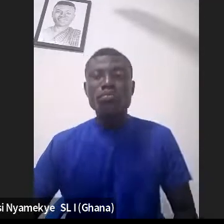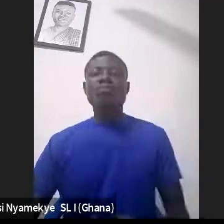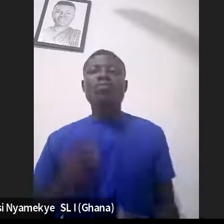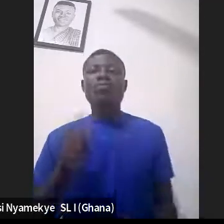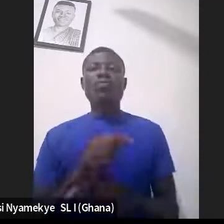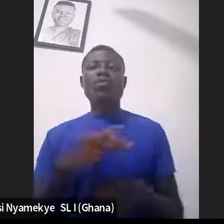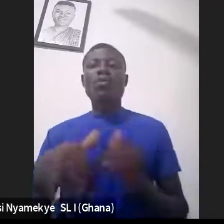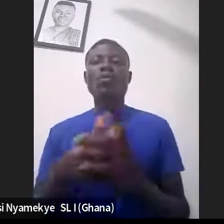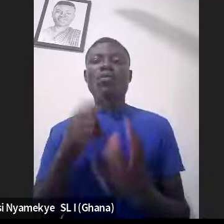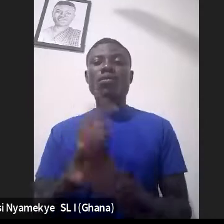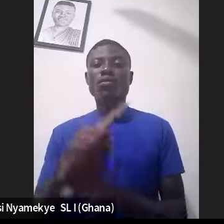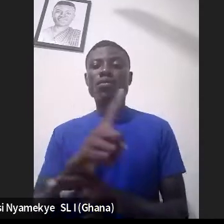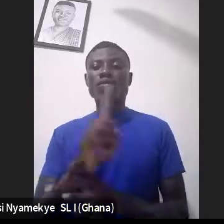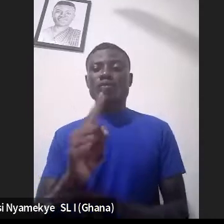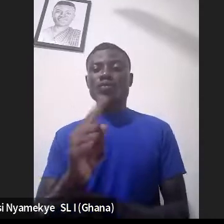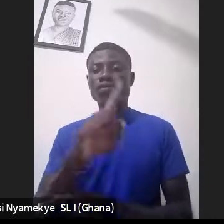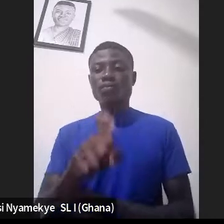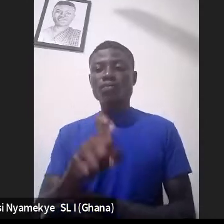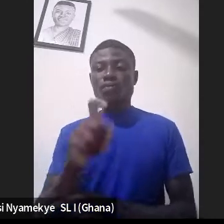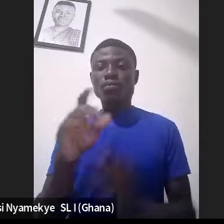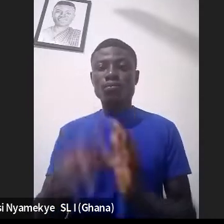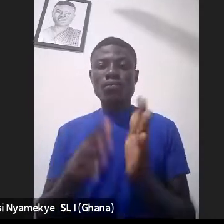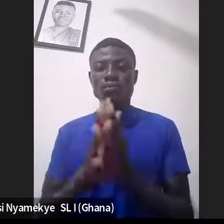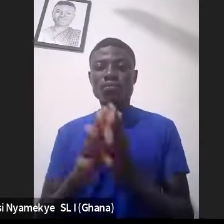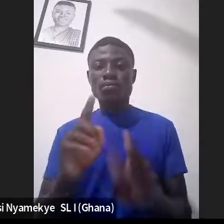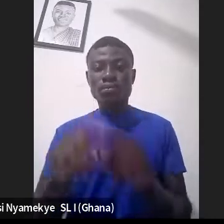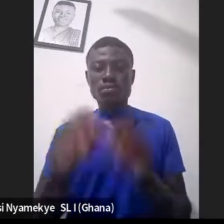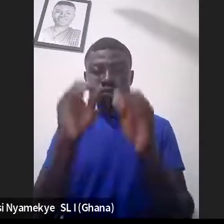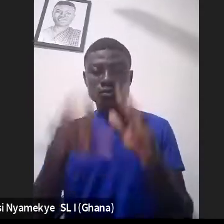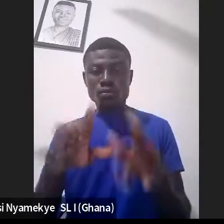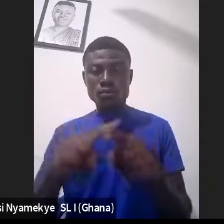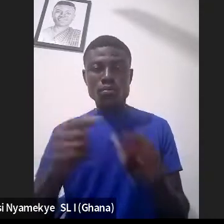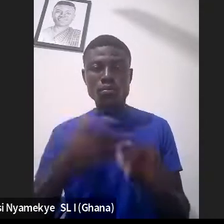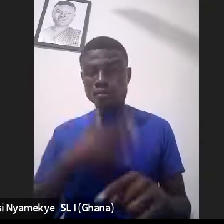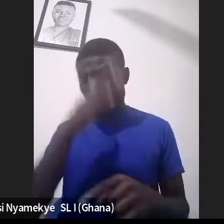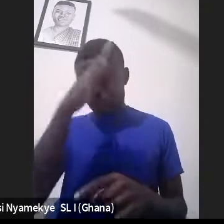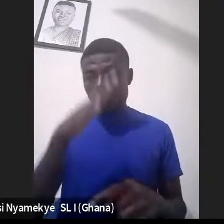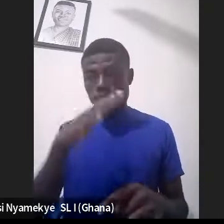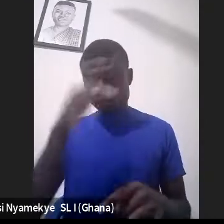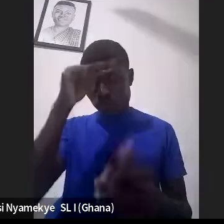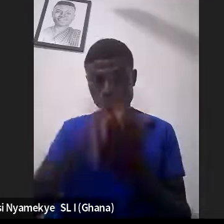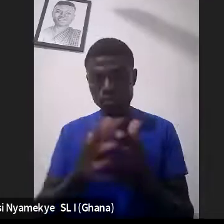that, as I said, I'm the teacher, but my husband and I have been,